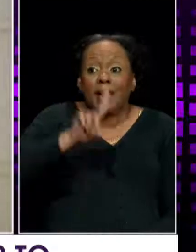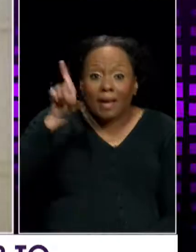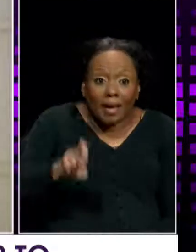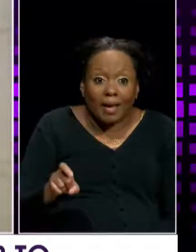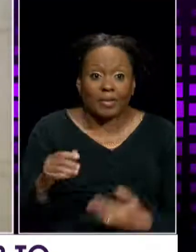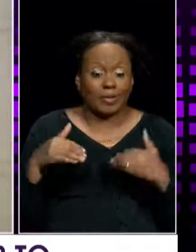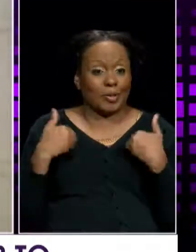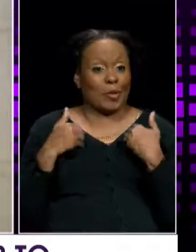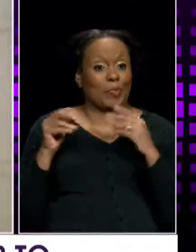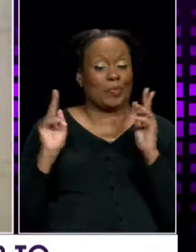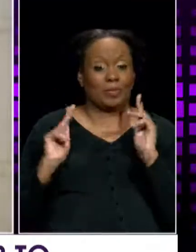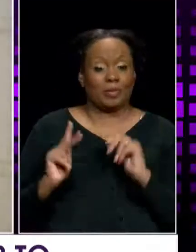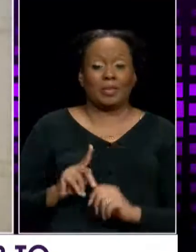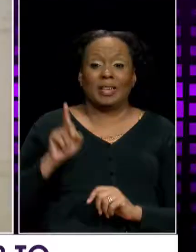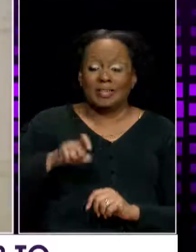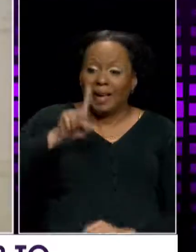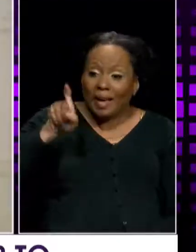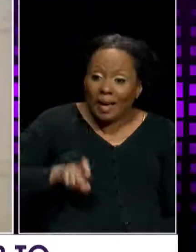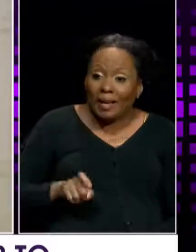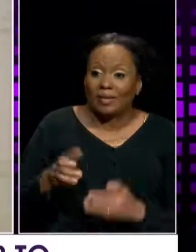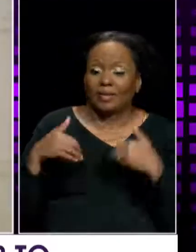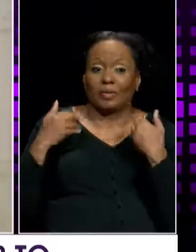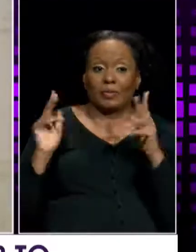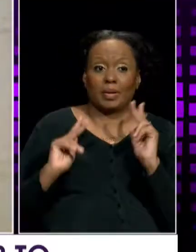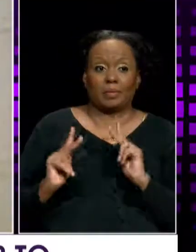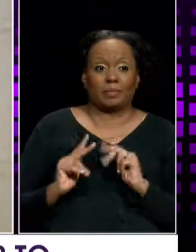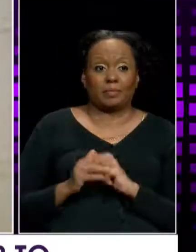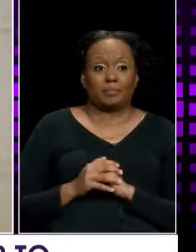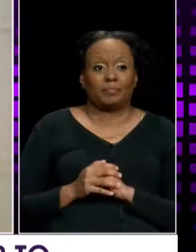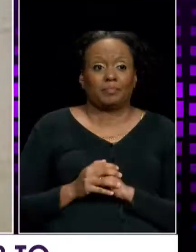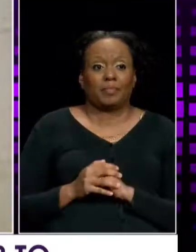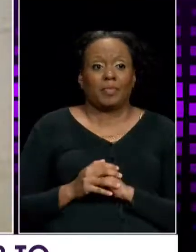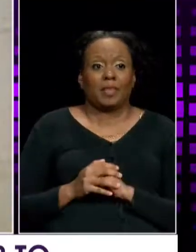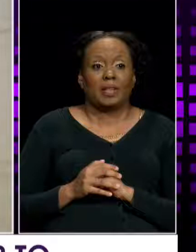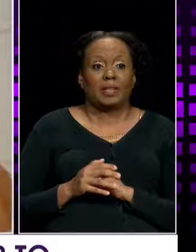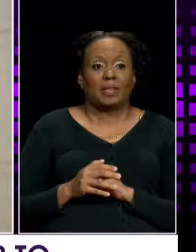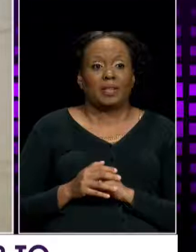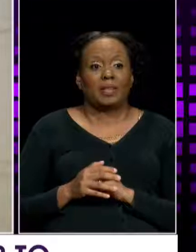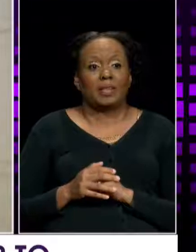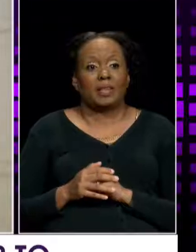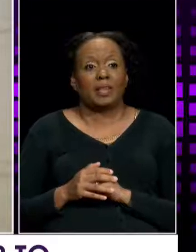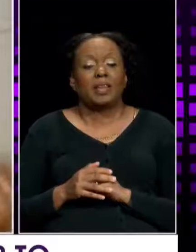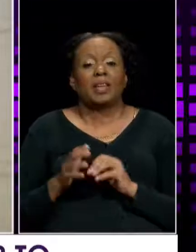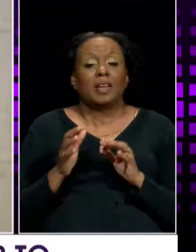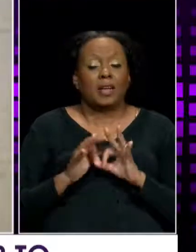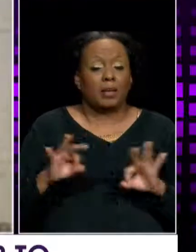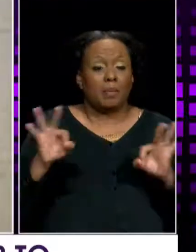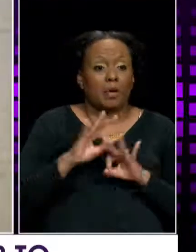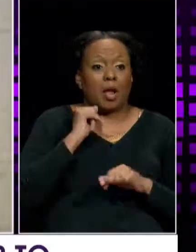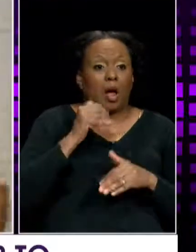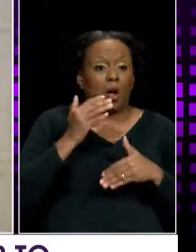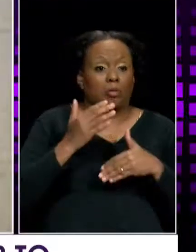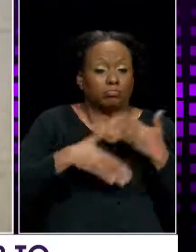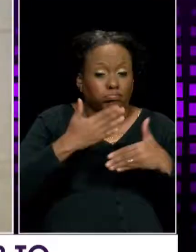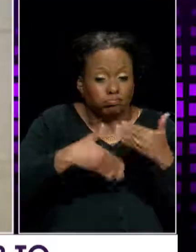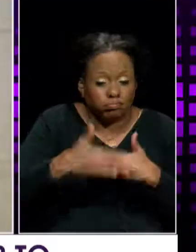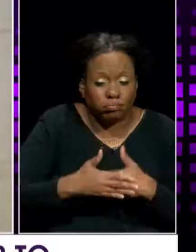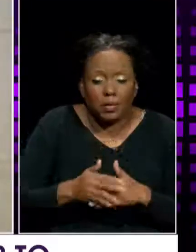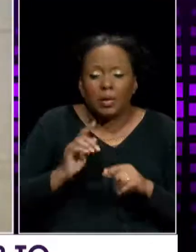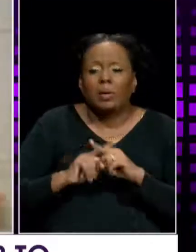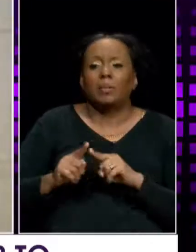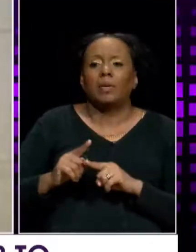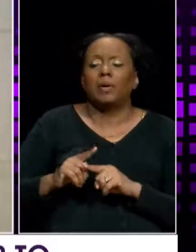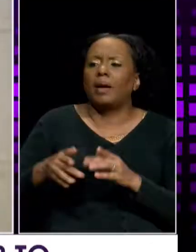we are developing and reforming our education system. And it's key not to rush it, but it's also key to listen to what their ideas and their thoughts